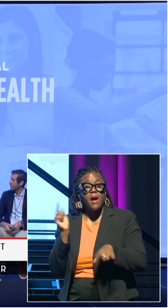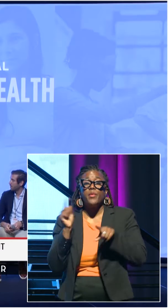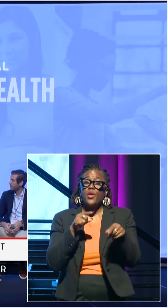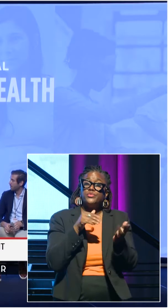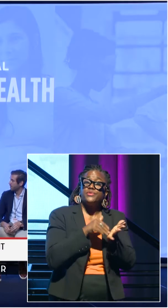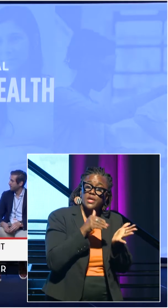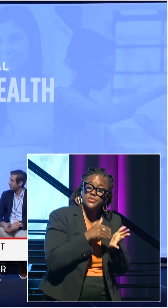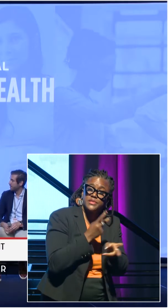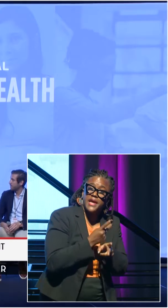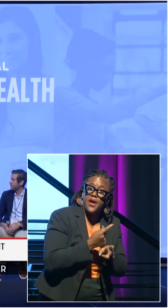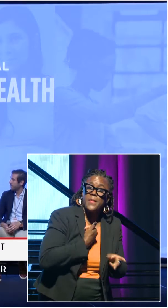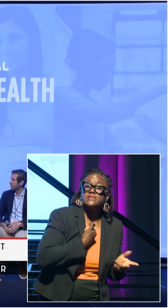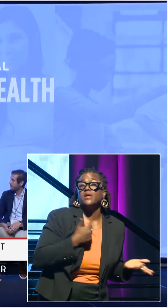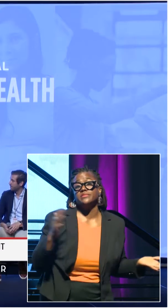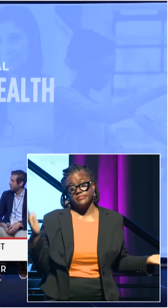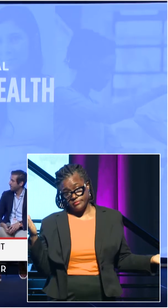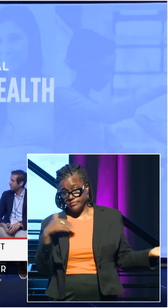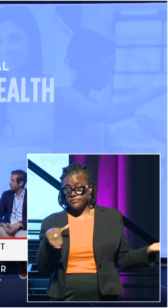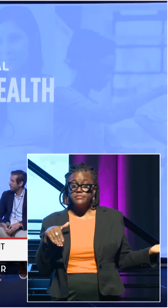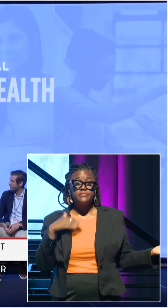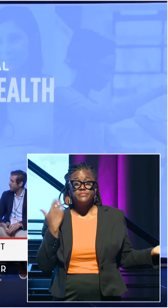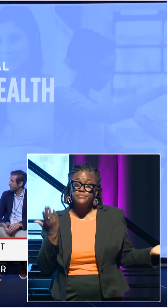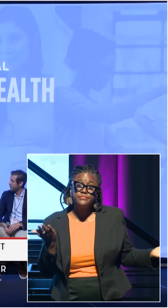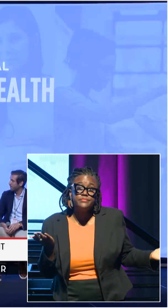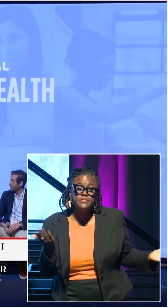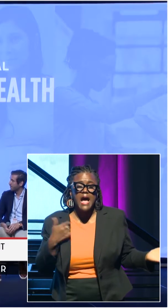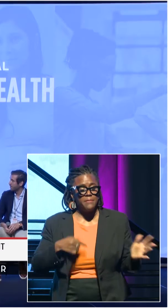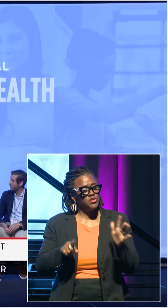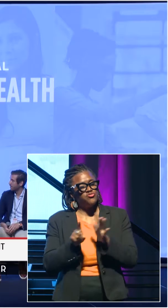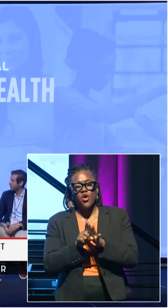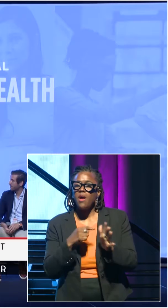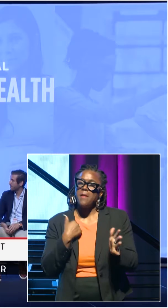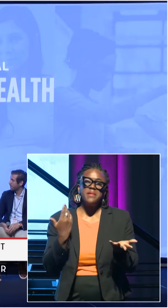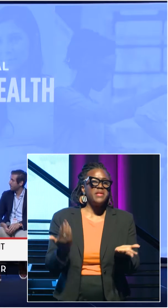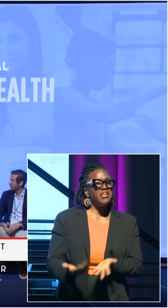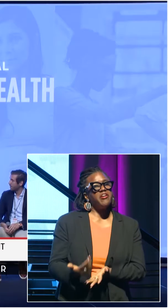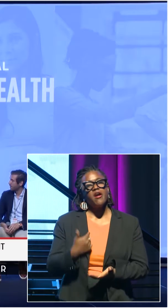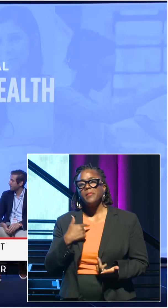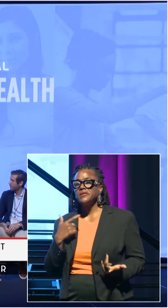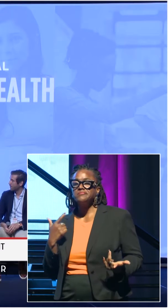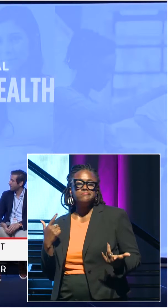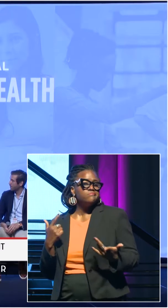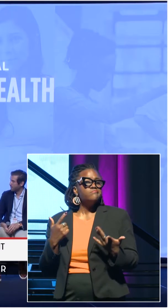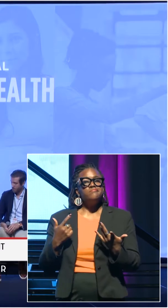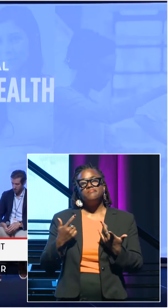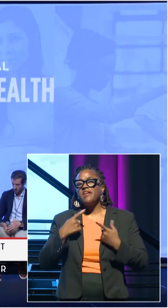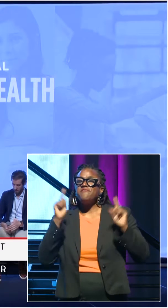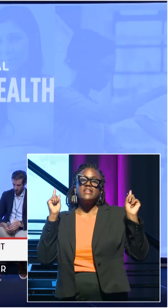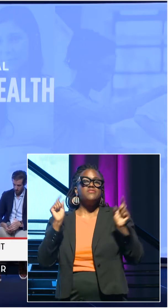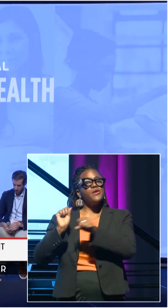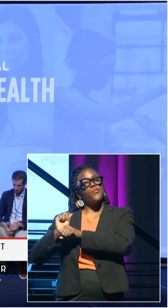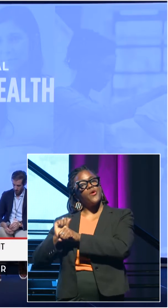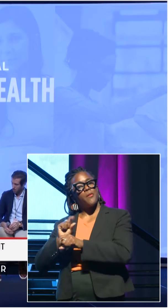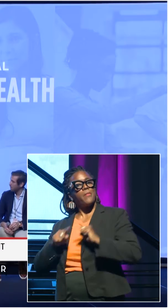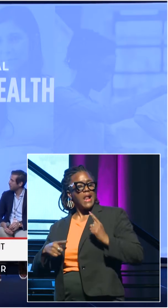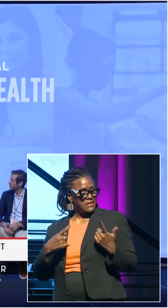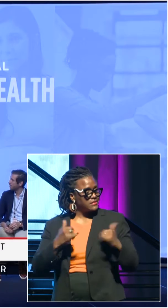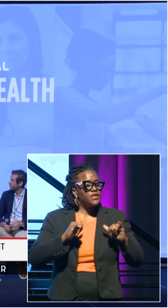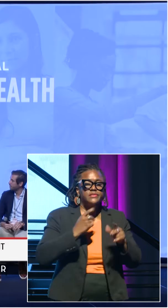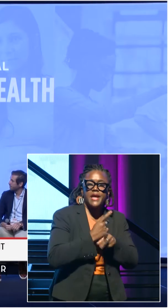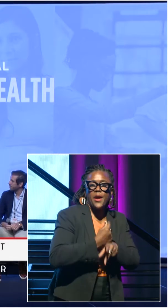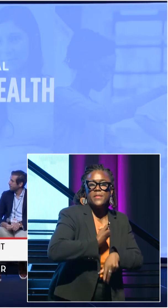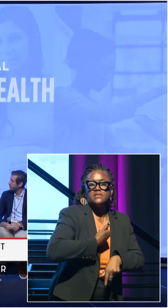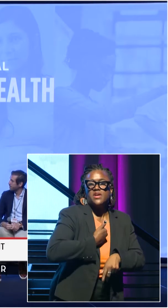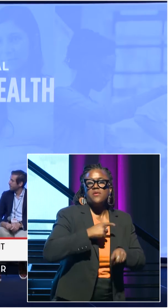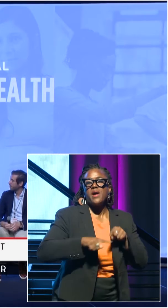so I can care for myself. And I could show up and be here and be highly effective. But it's the